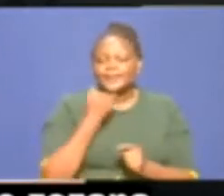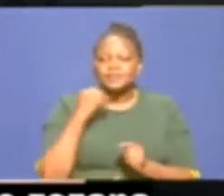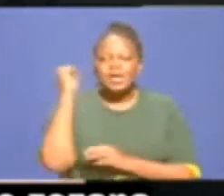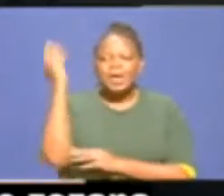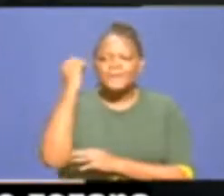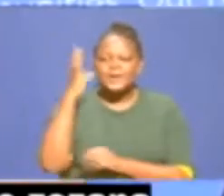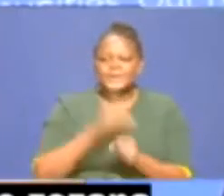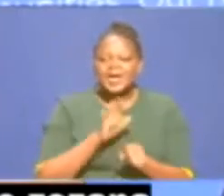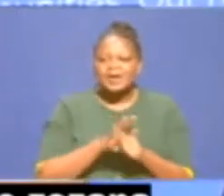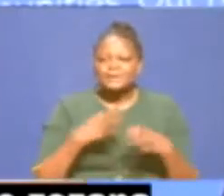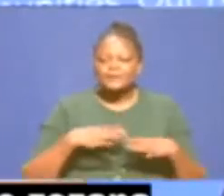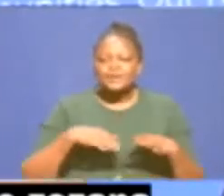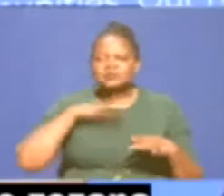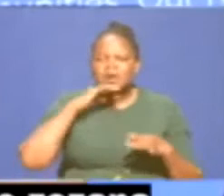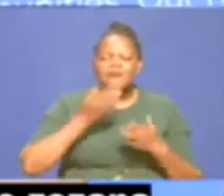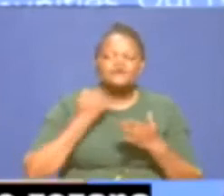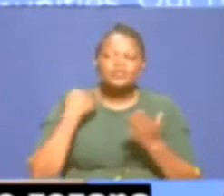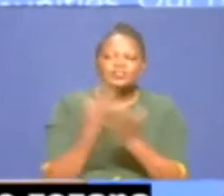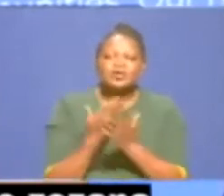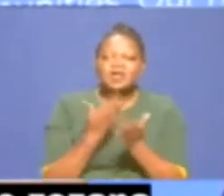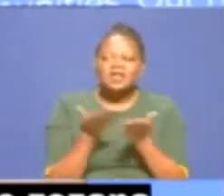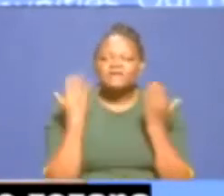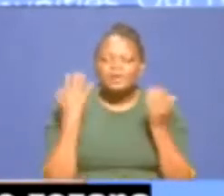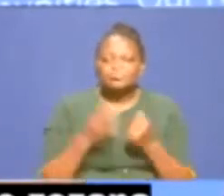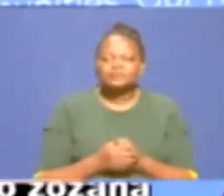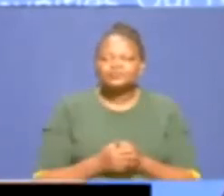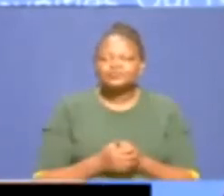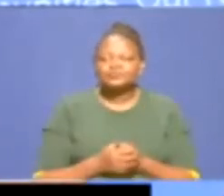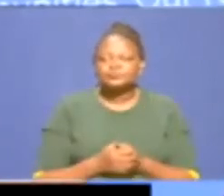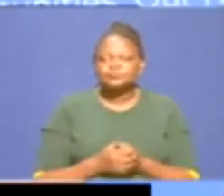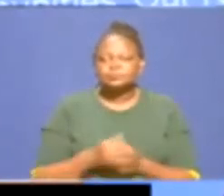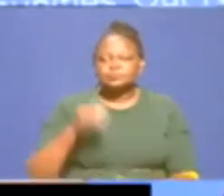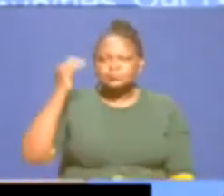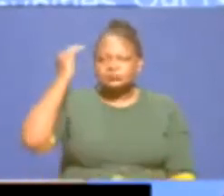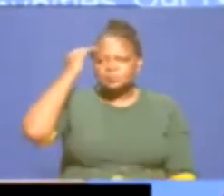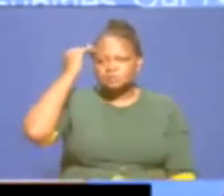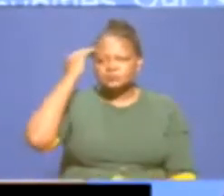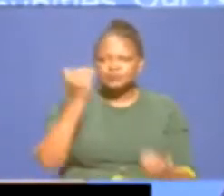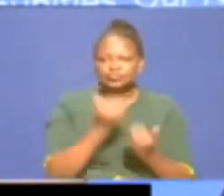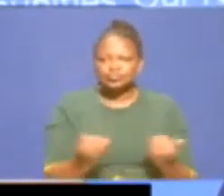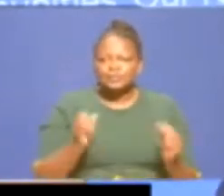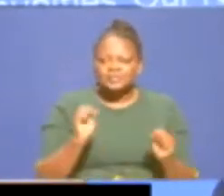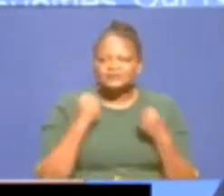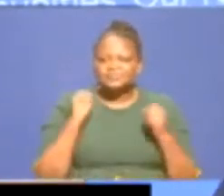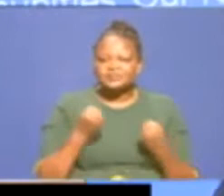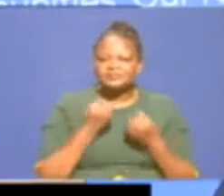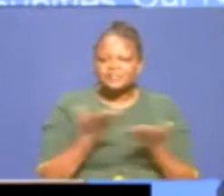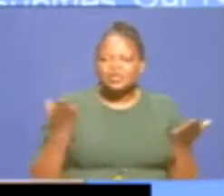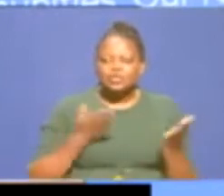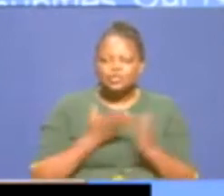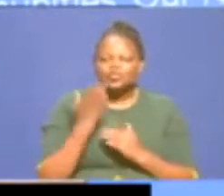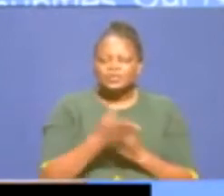die along the way. Touching just this local area, but remembering the children who will be saved here through those incubators